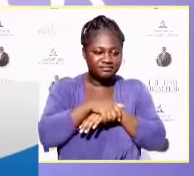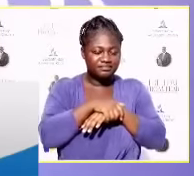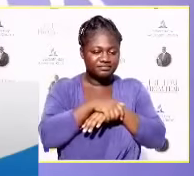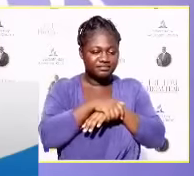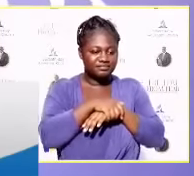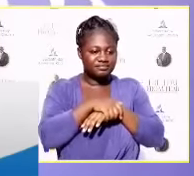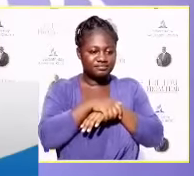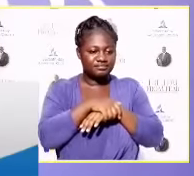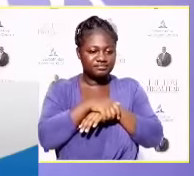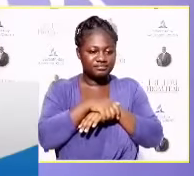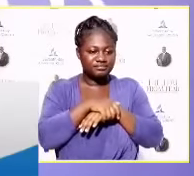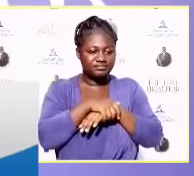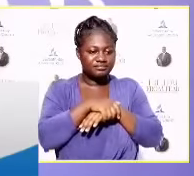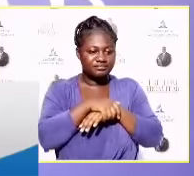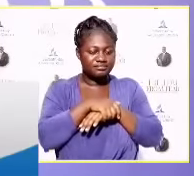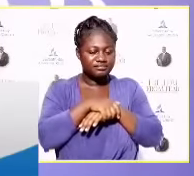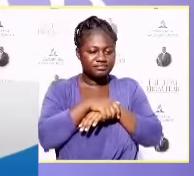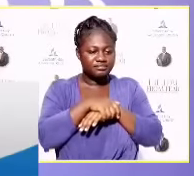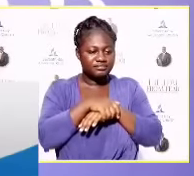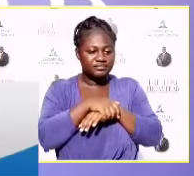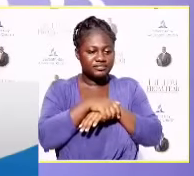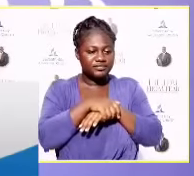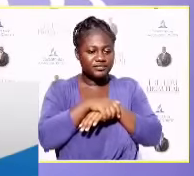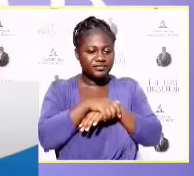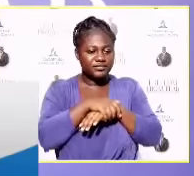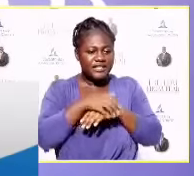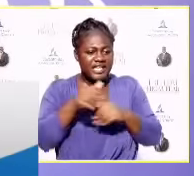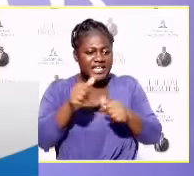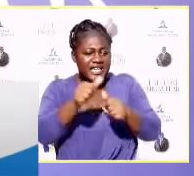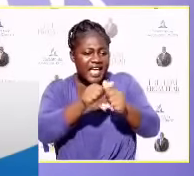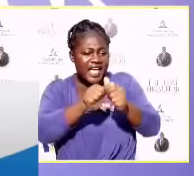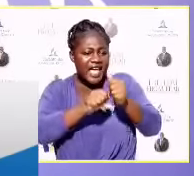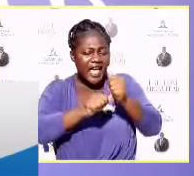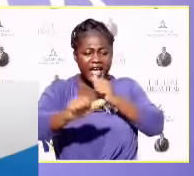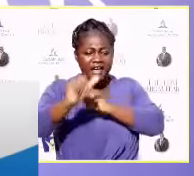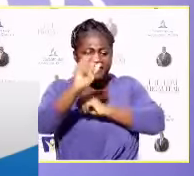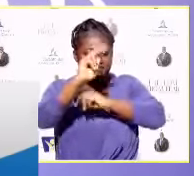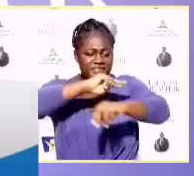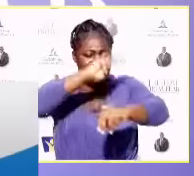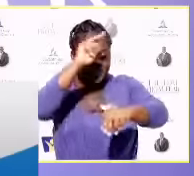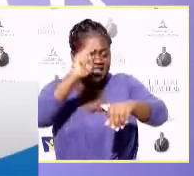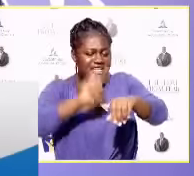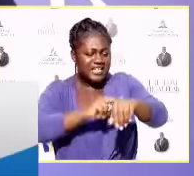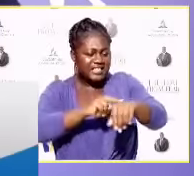And that every imagination of the thoughts of his heart